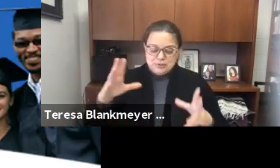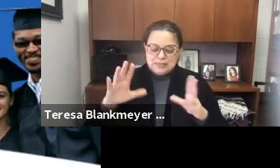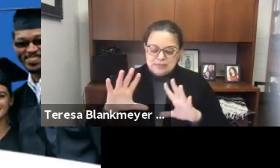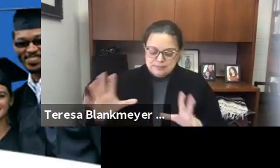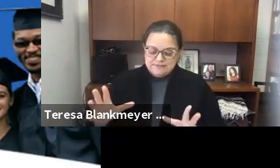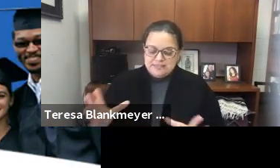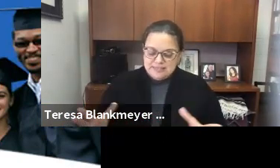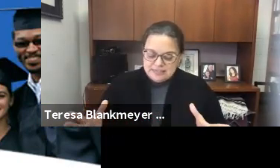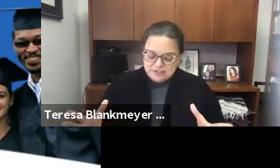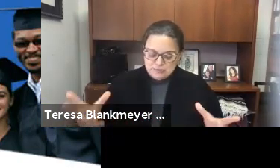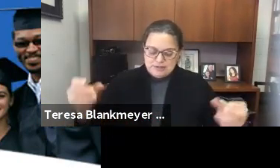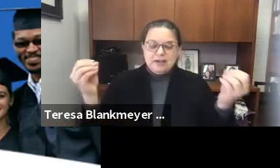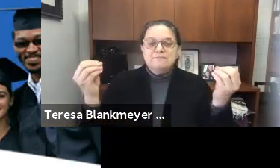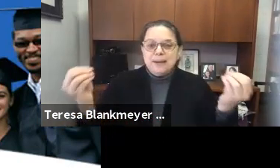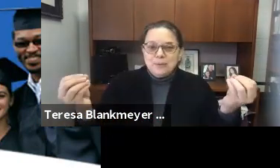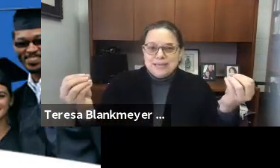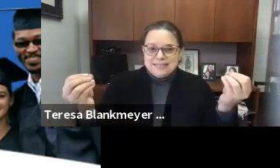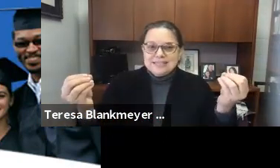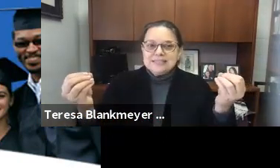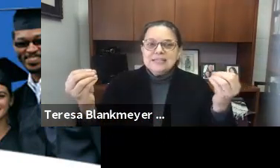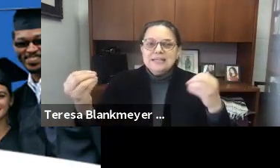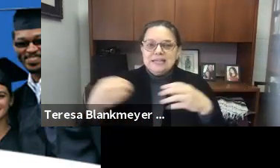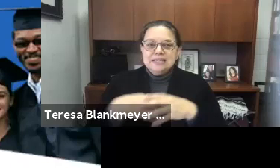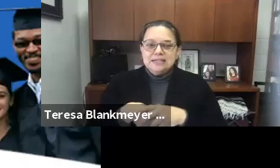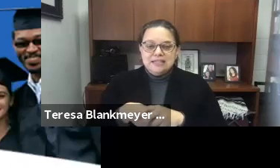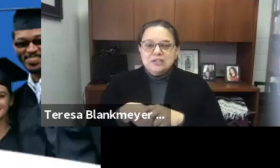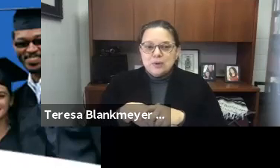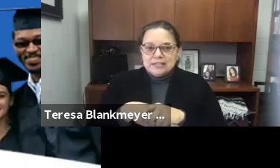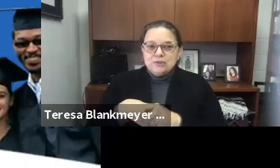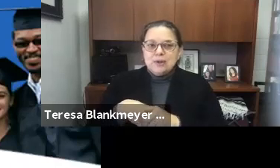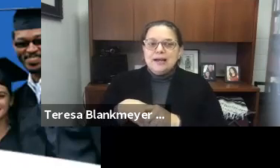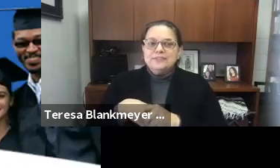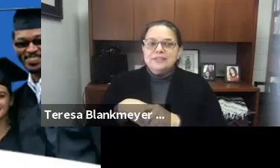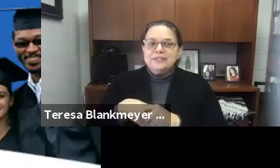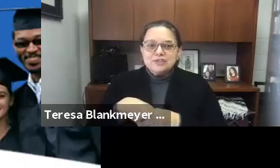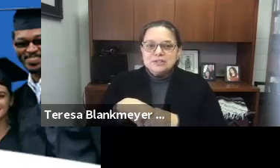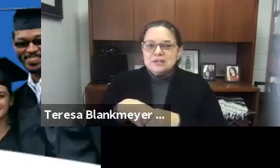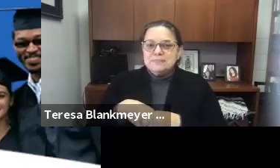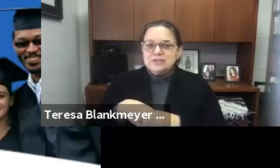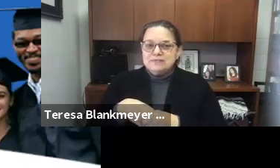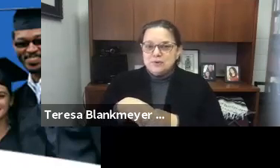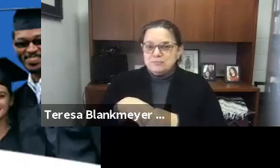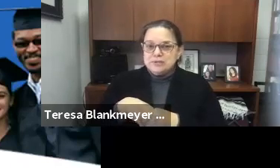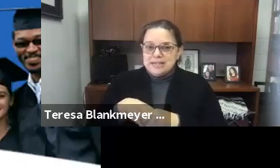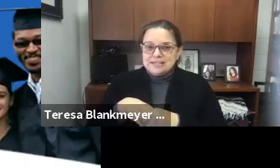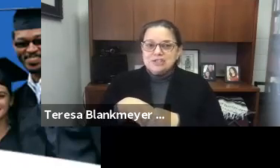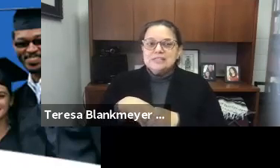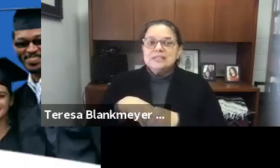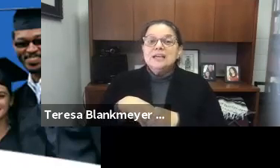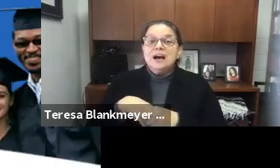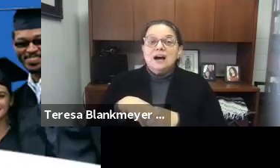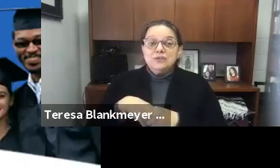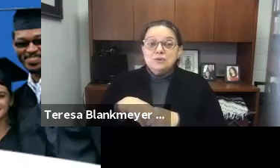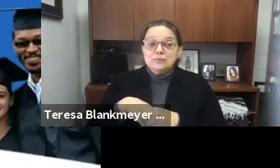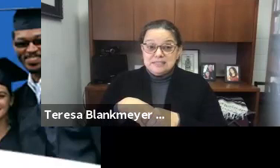now to a little bit of the history of bioethics. In the US, you have the National Commission for the